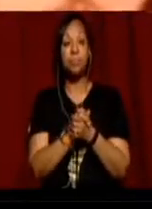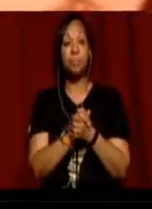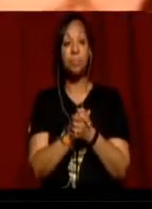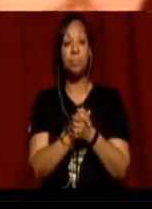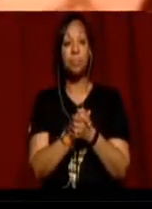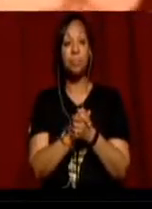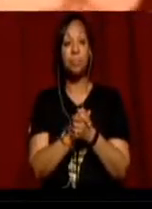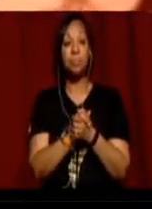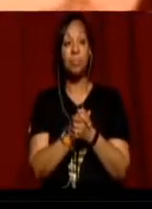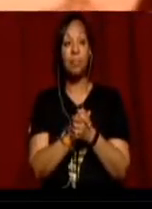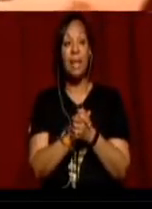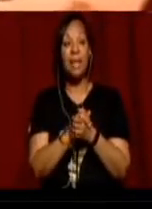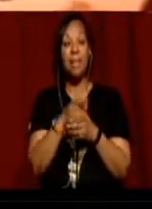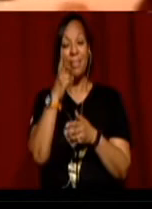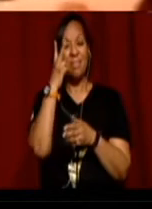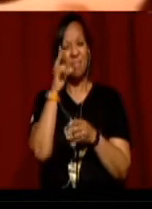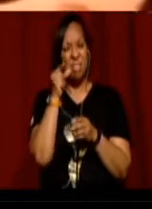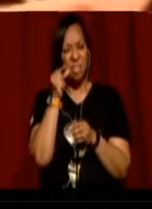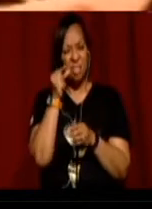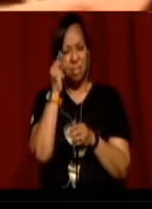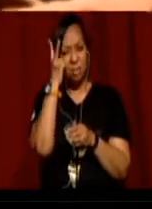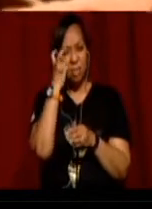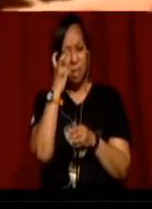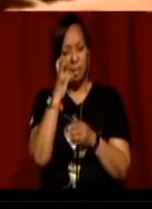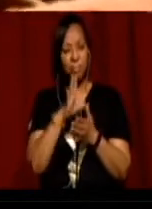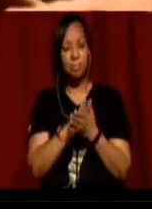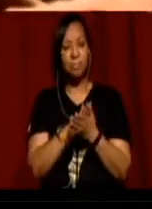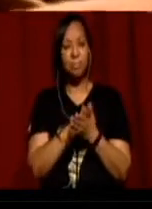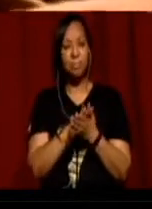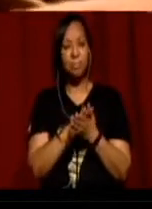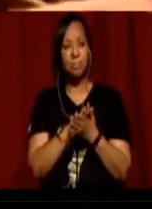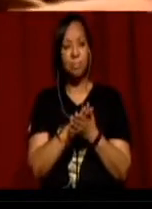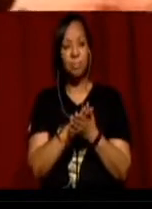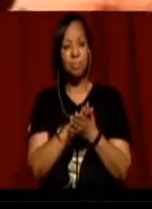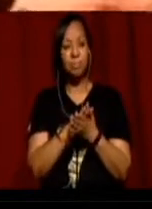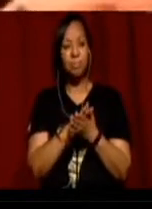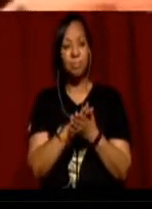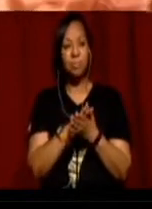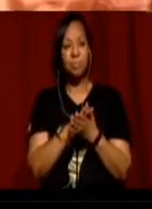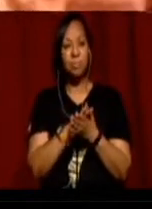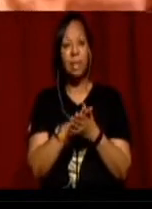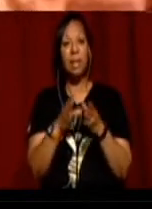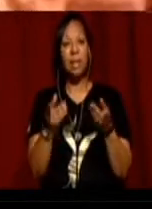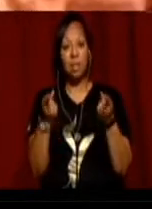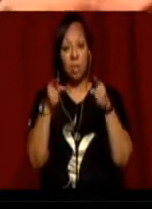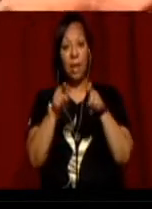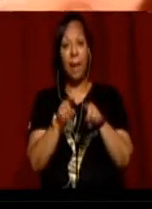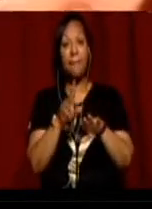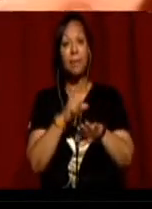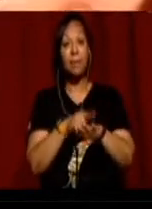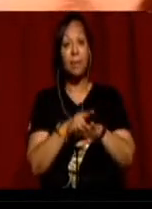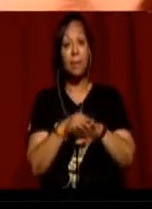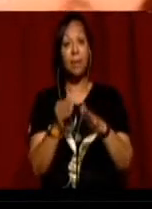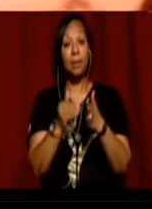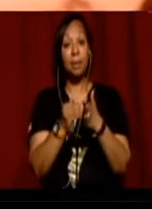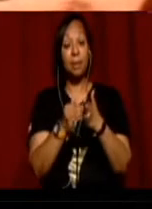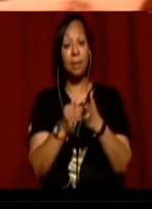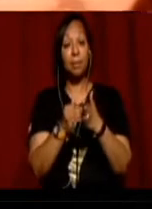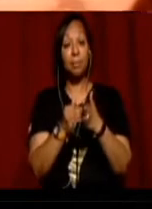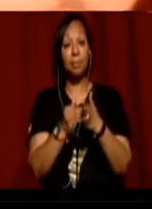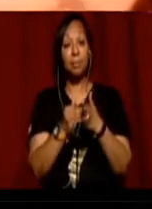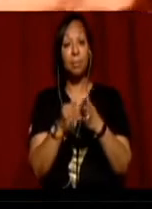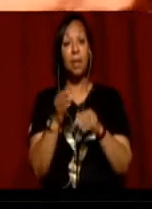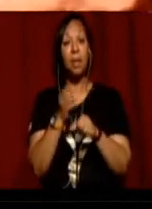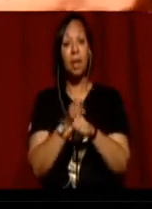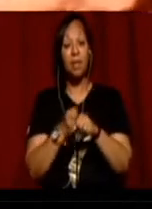No, there's little doubt that there will be another surge, another outbreak of this